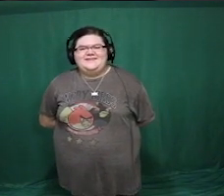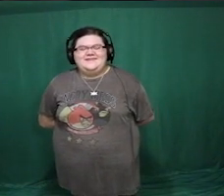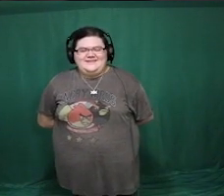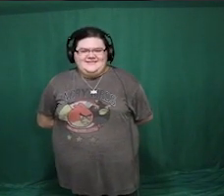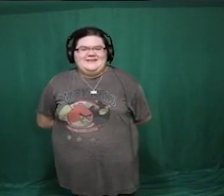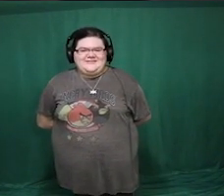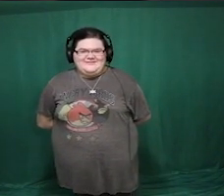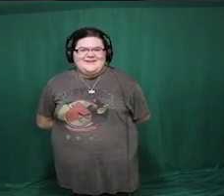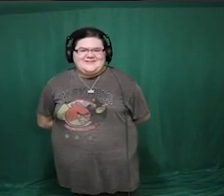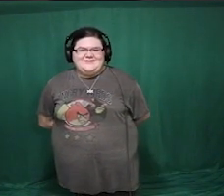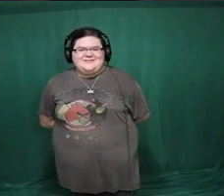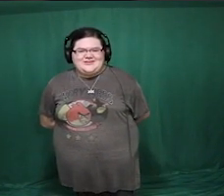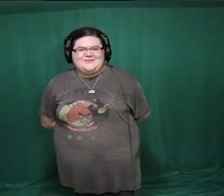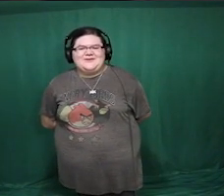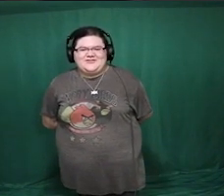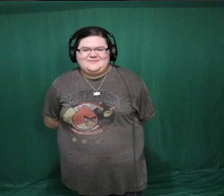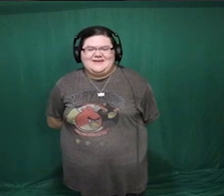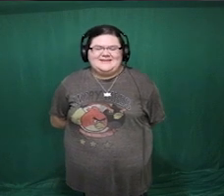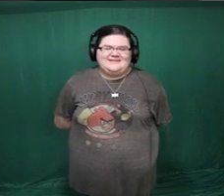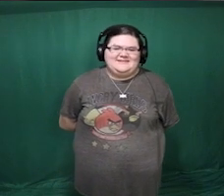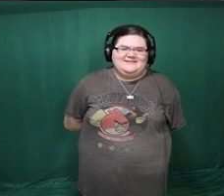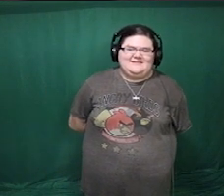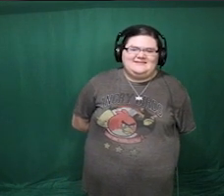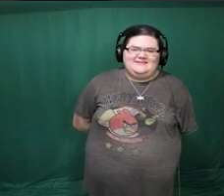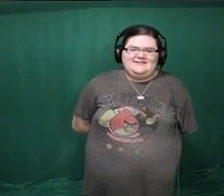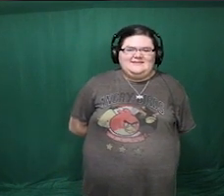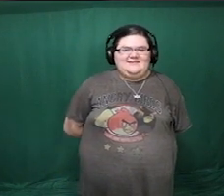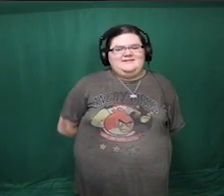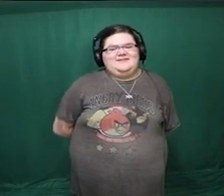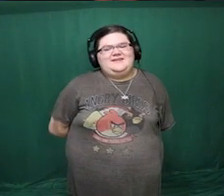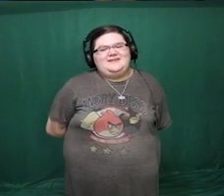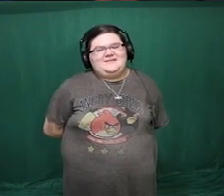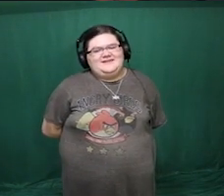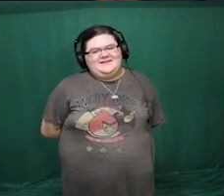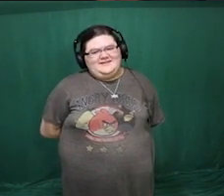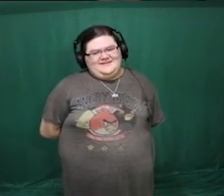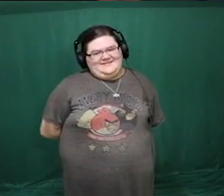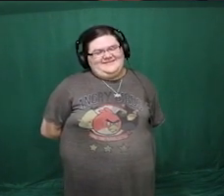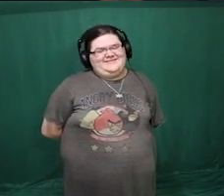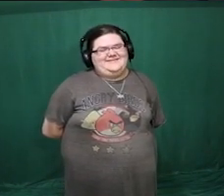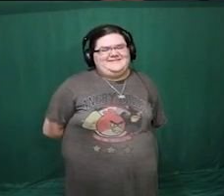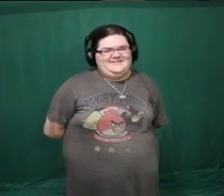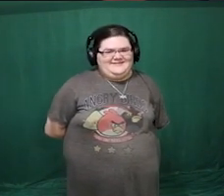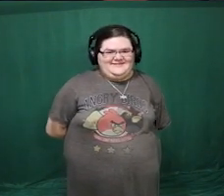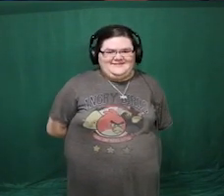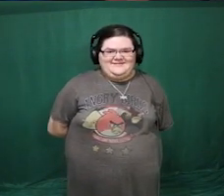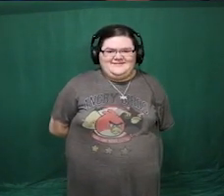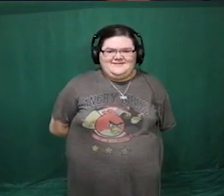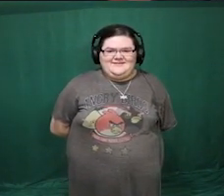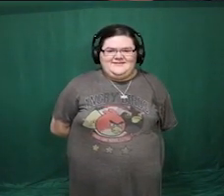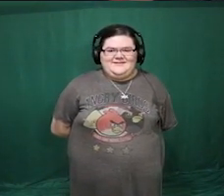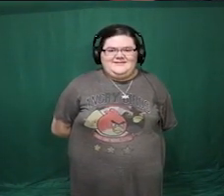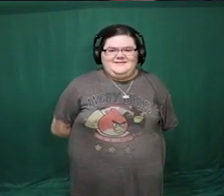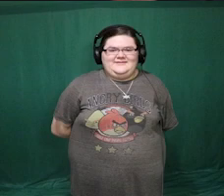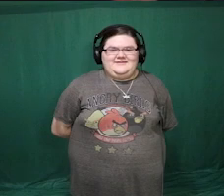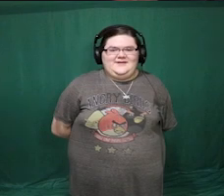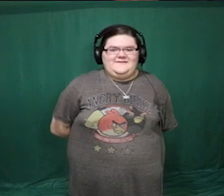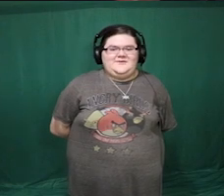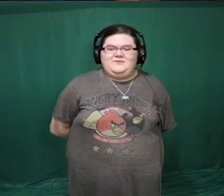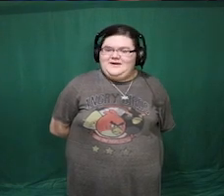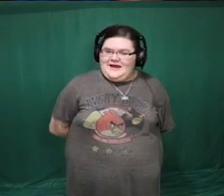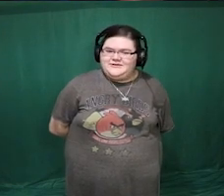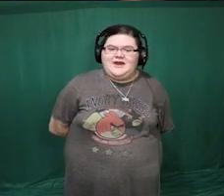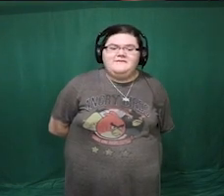Hey. Hey, Vic's gone. That was my two. With Cuba or Jamaica. Vic have gone. What? We're out here. Oi, that category, that one switches it